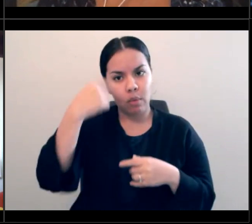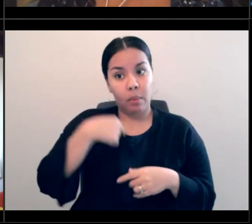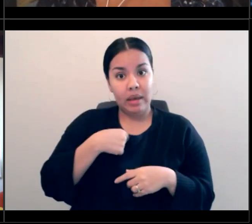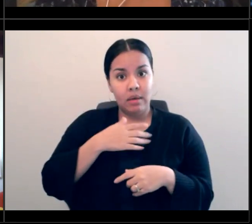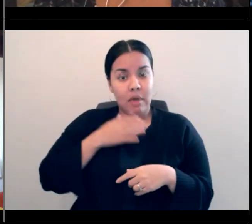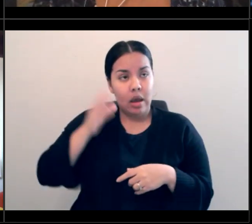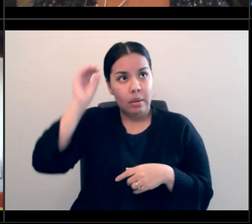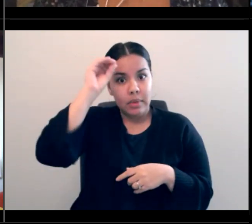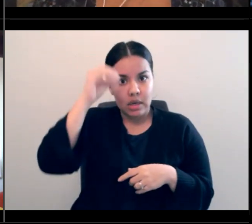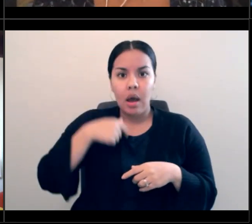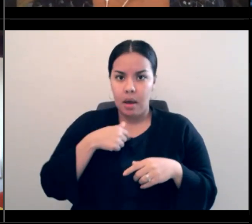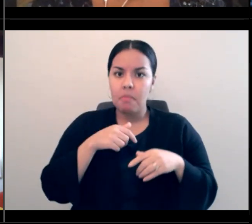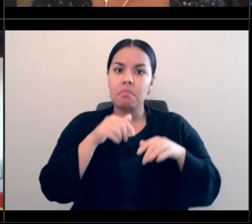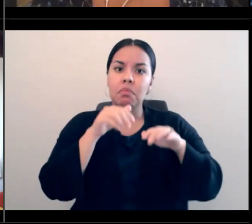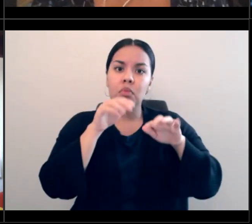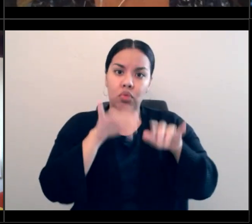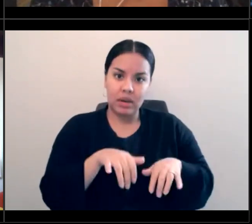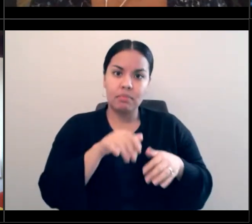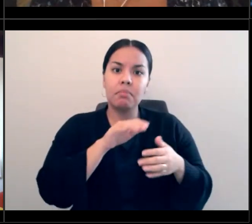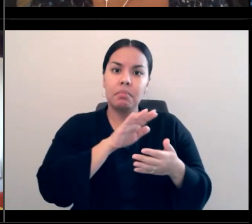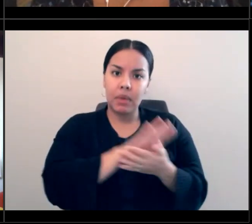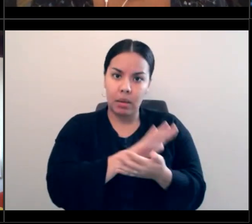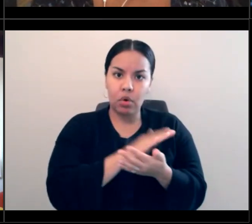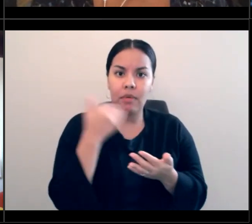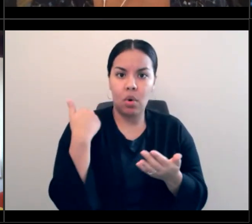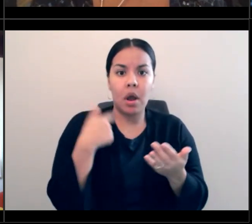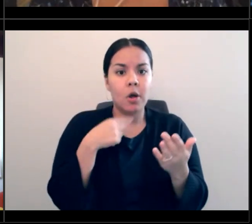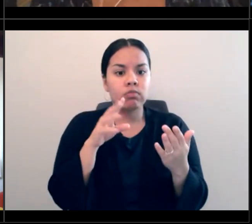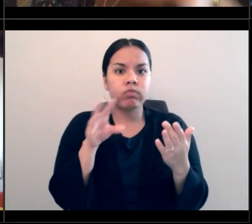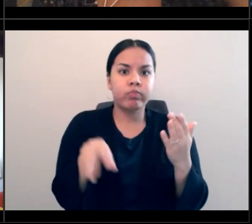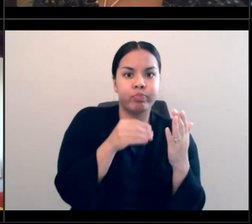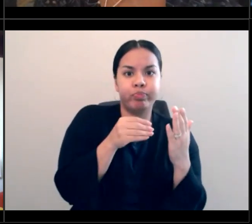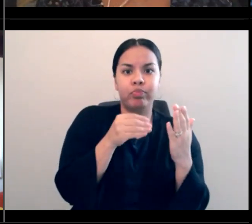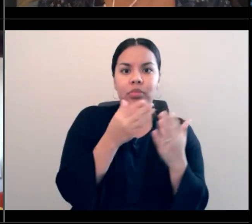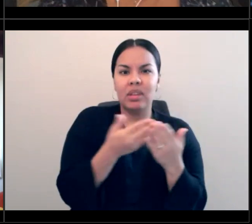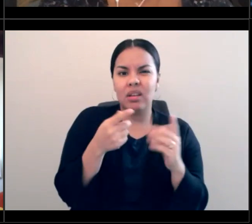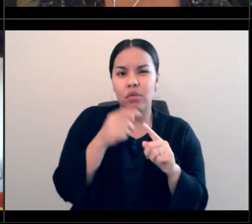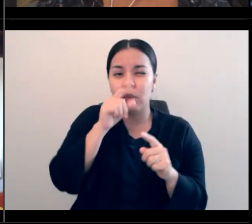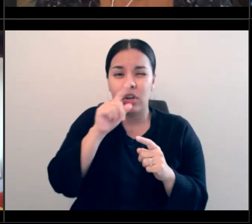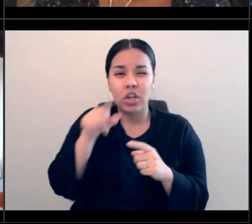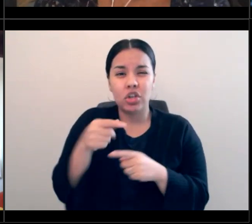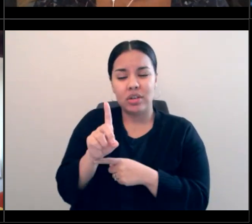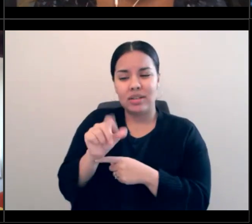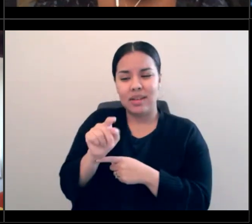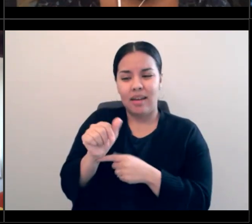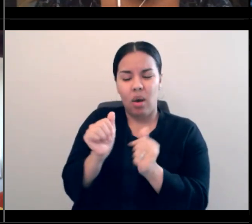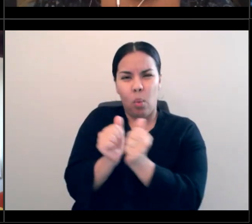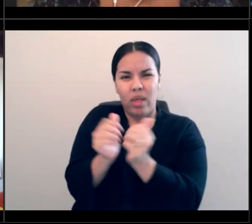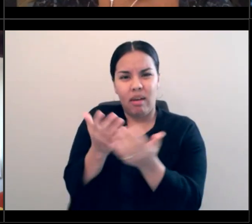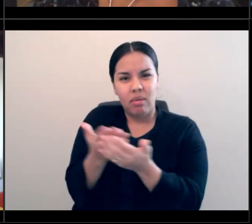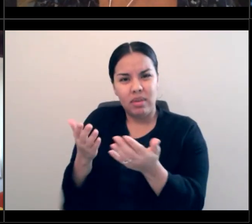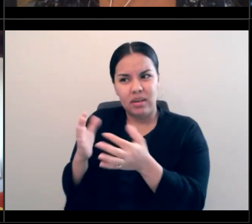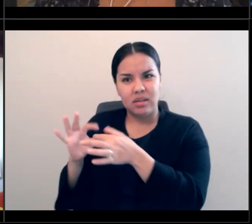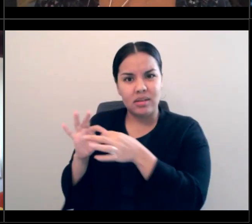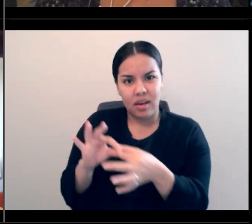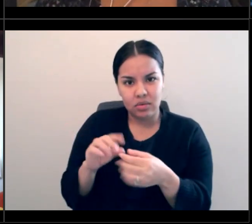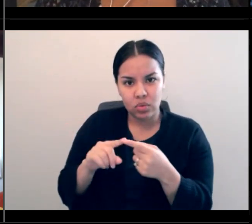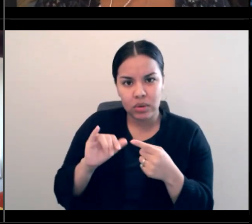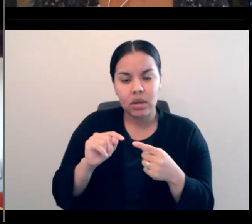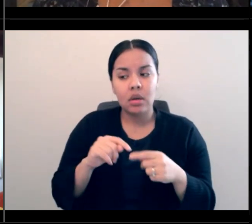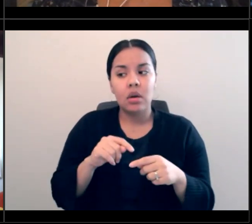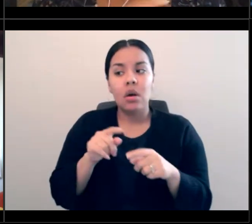papers where I had things from Twitter that didn't, you know, they were just data without things attached. I've also, for a paper